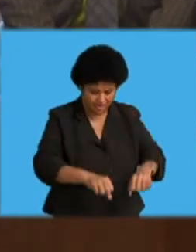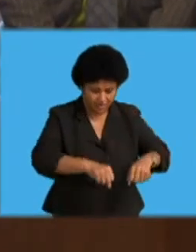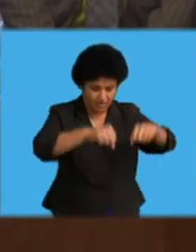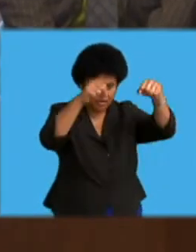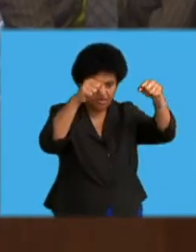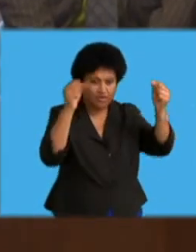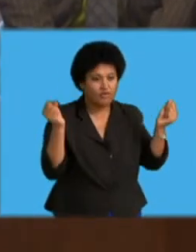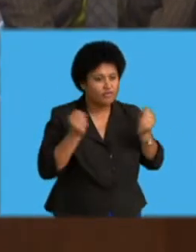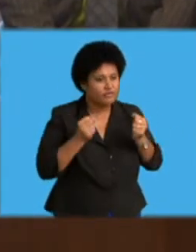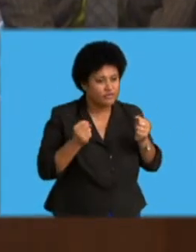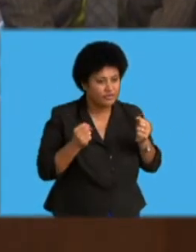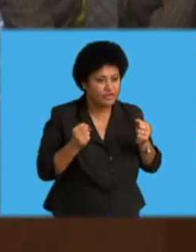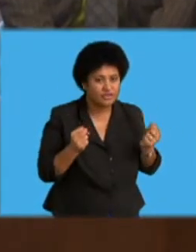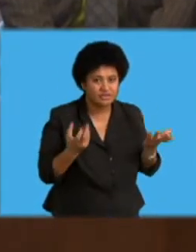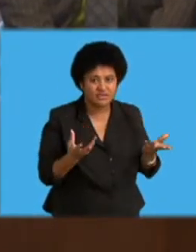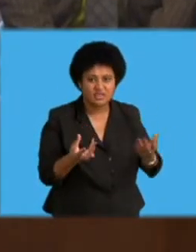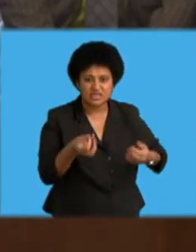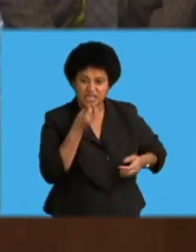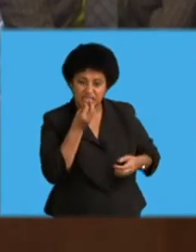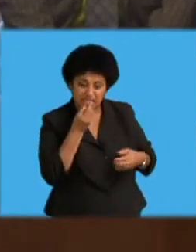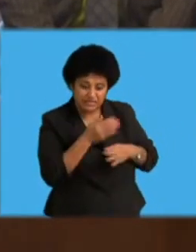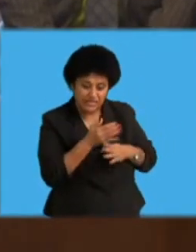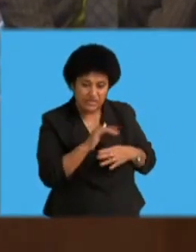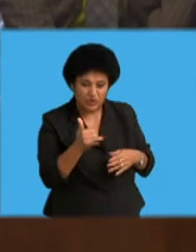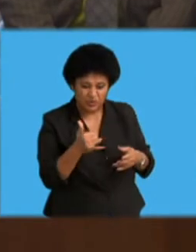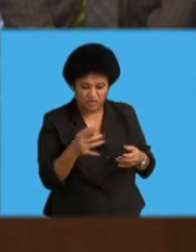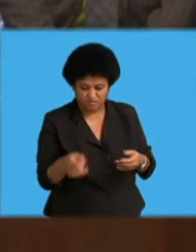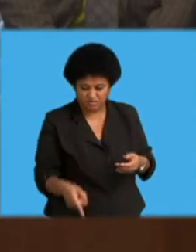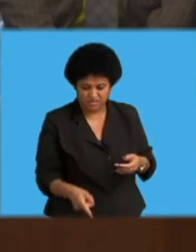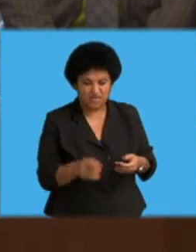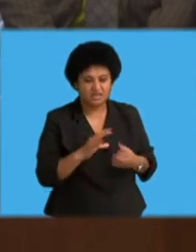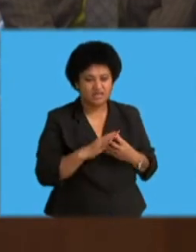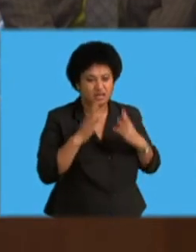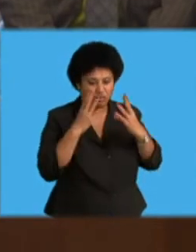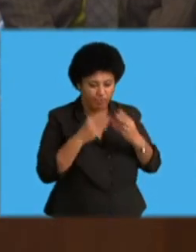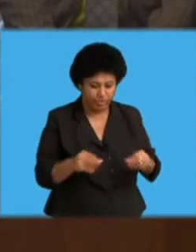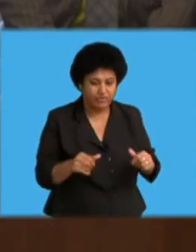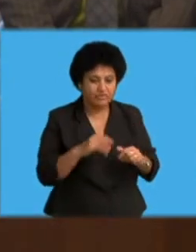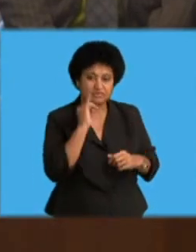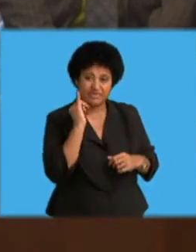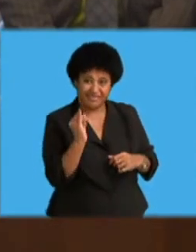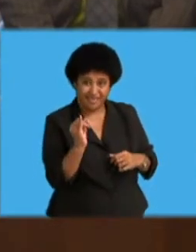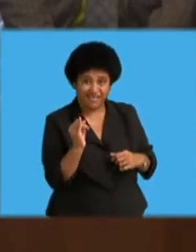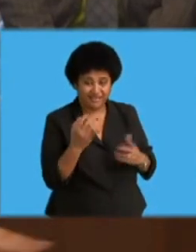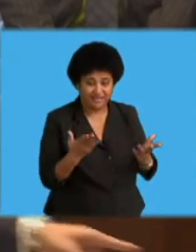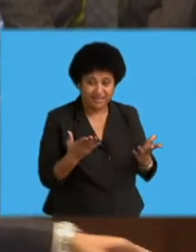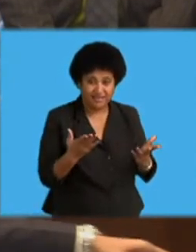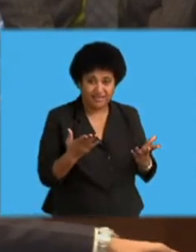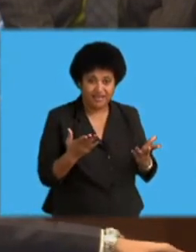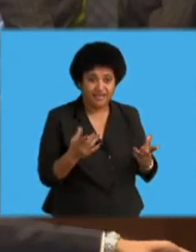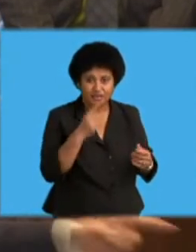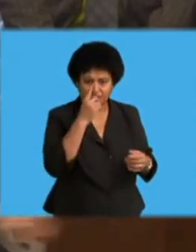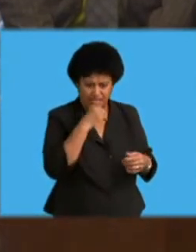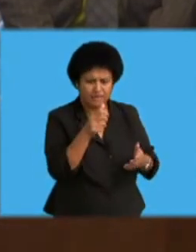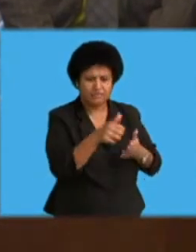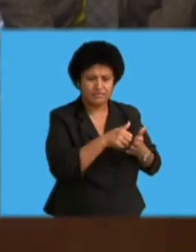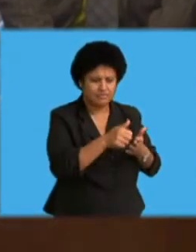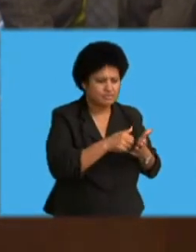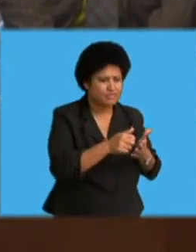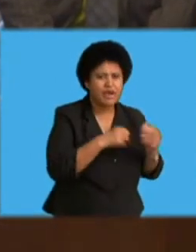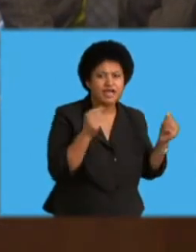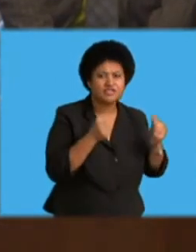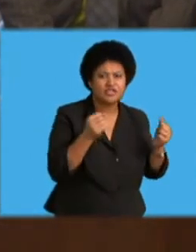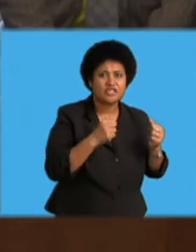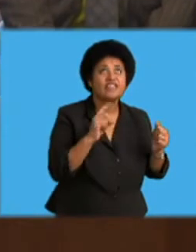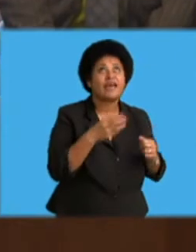either eat the fish or the fish rots, or sell it at half the price. If they get access to refrigeration, they can chill the fish in the morning, bring it